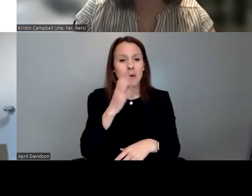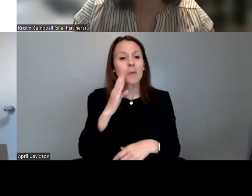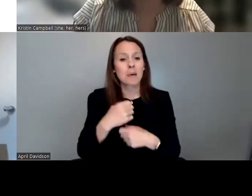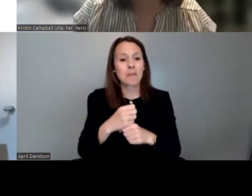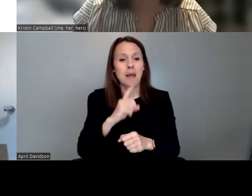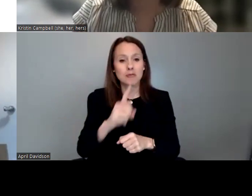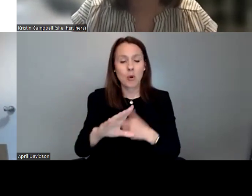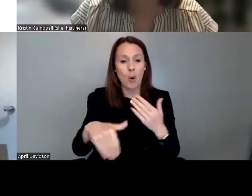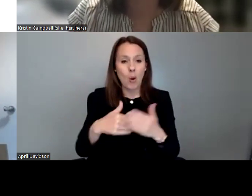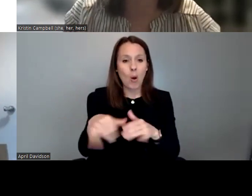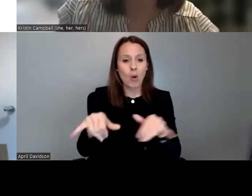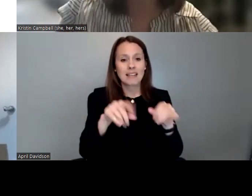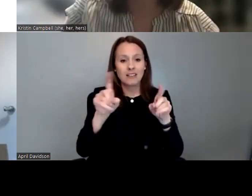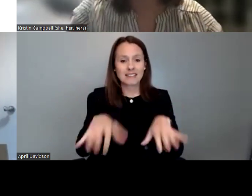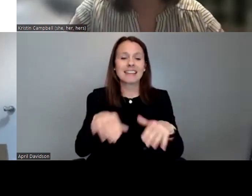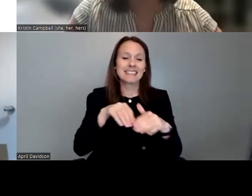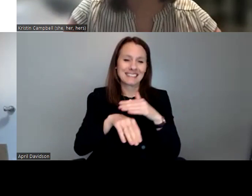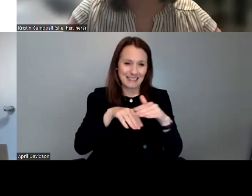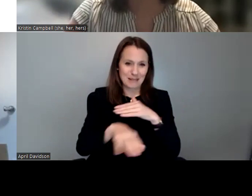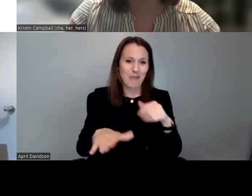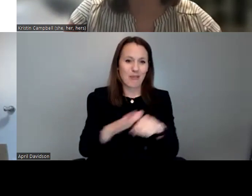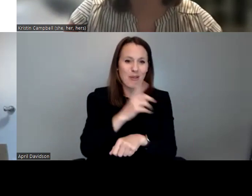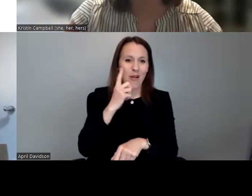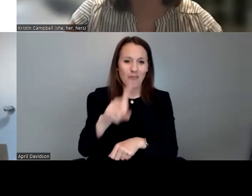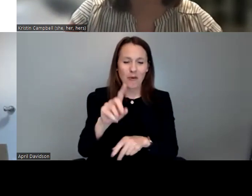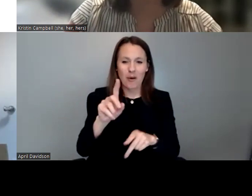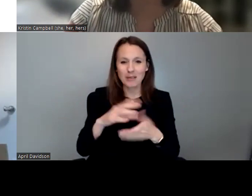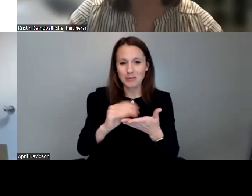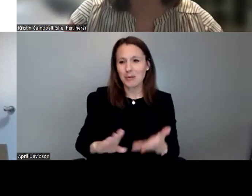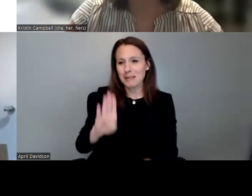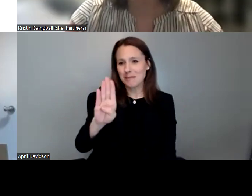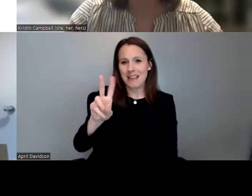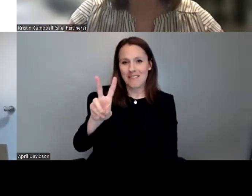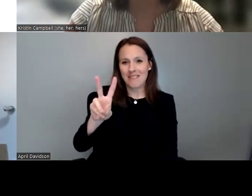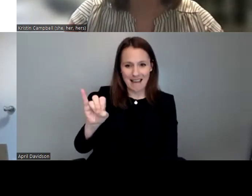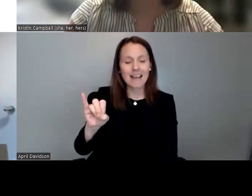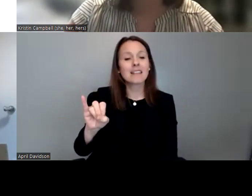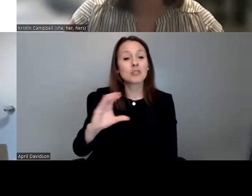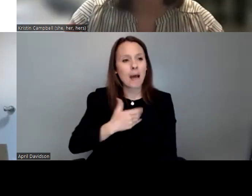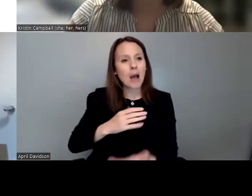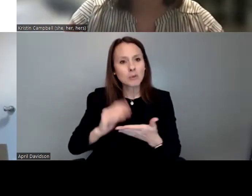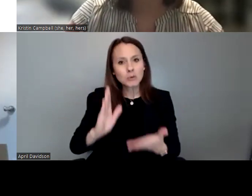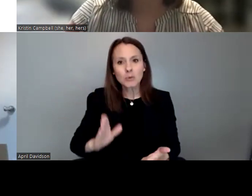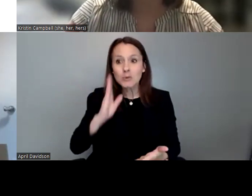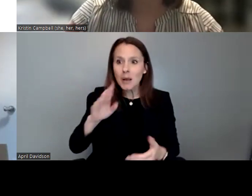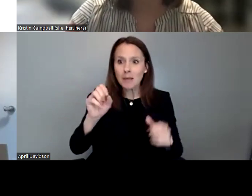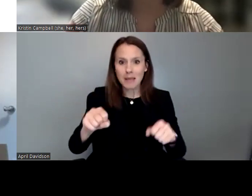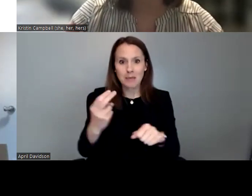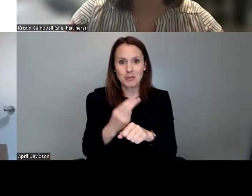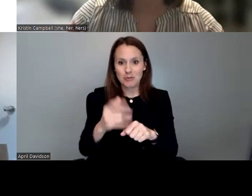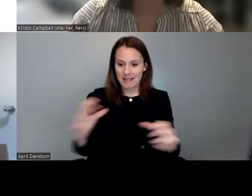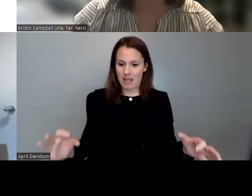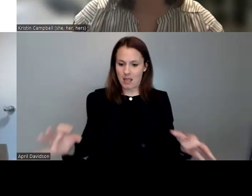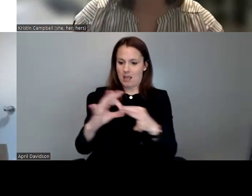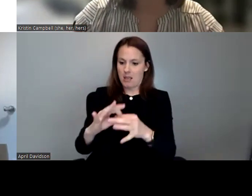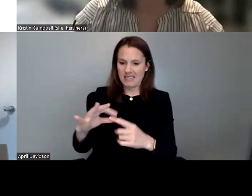tests are accessible for students that are blind and visually impaired. And so our kids will be able to use a refreshable Braille display to be